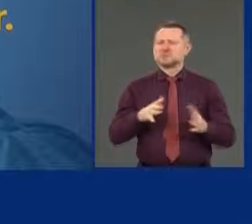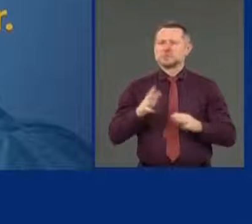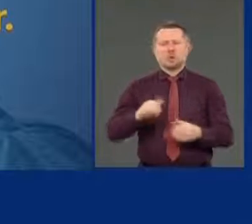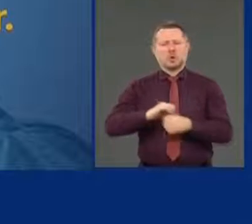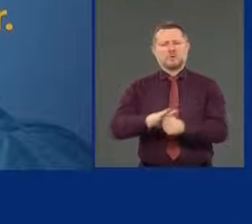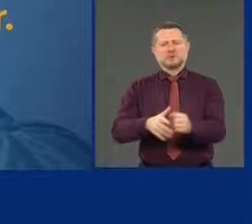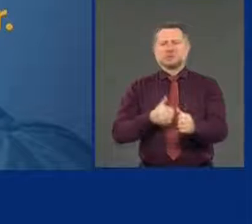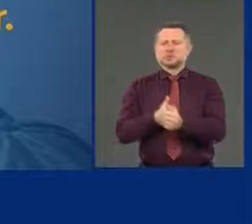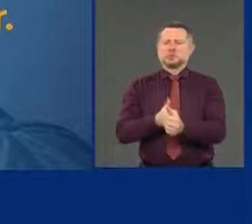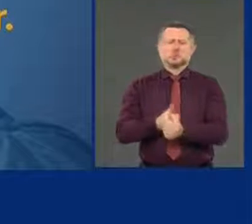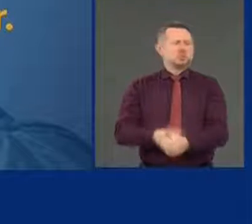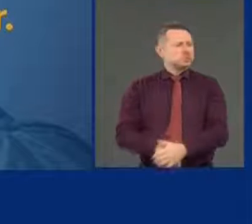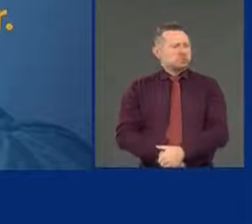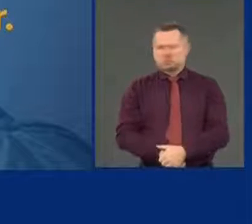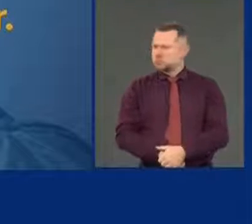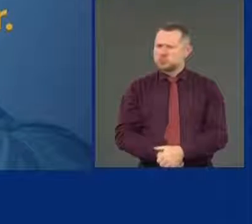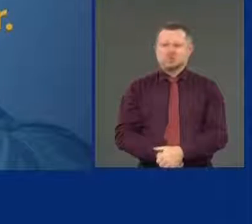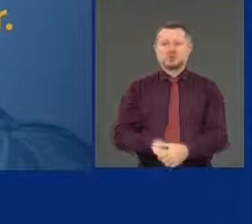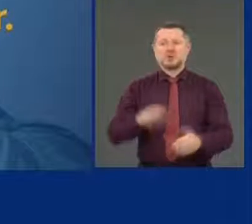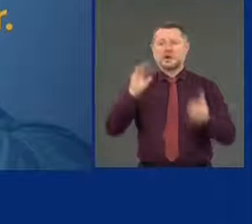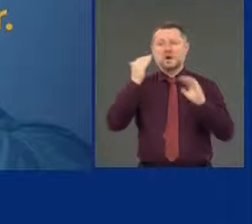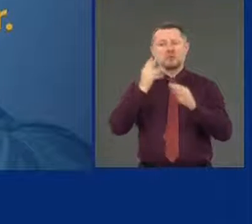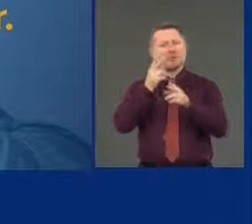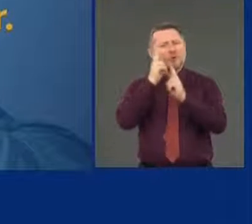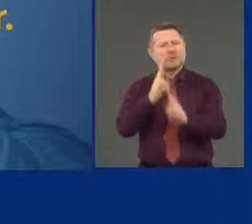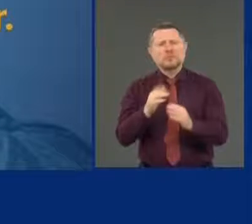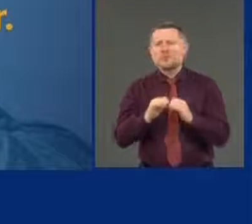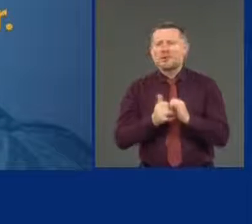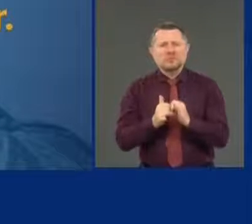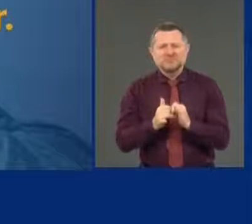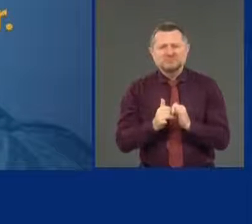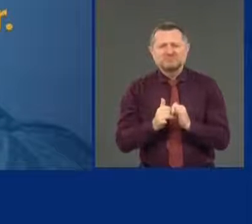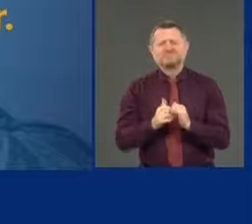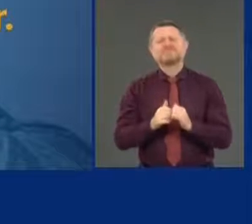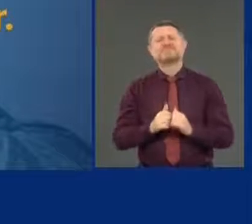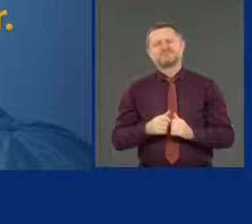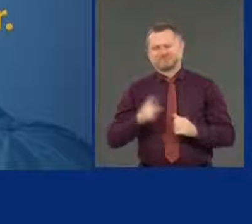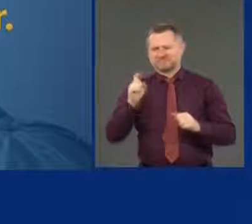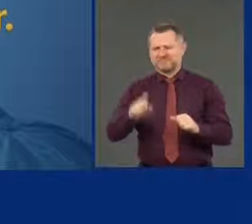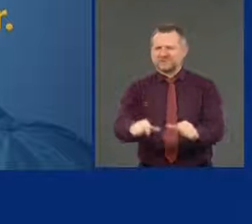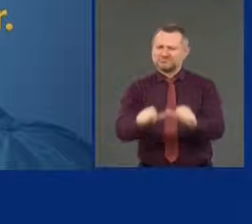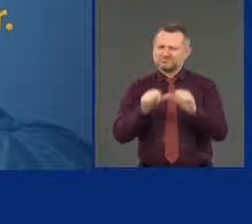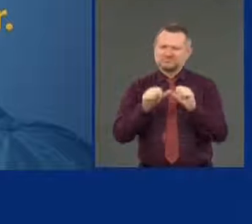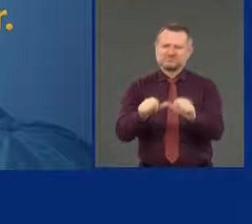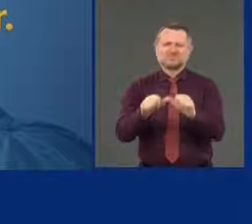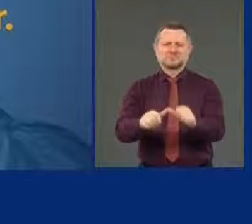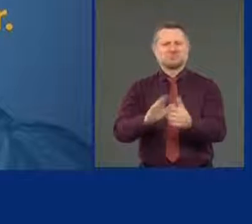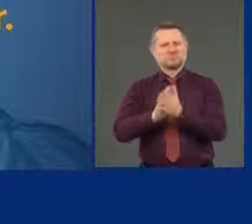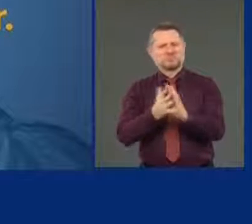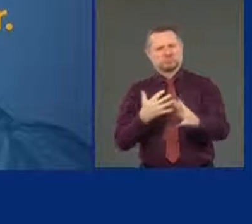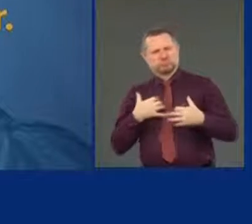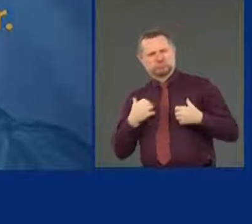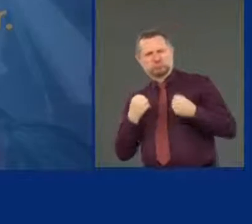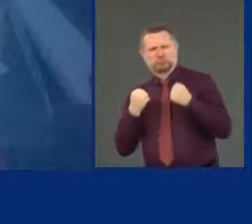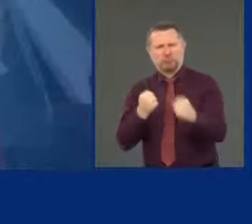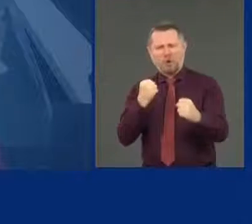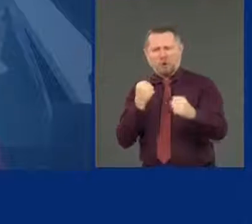virus. How do we honor them? We honor them by growing stronger